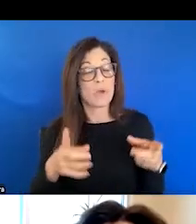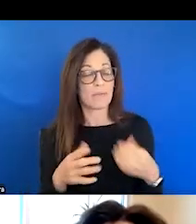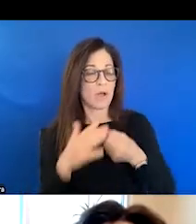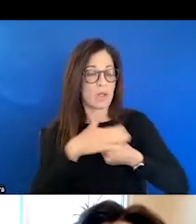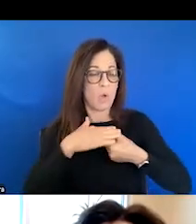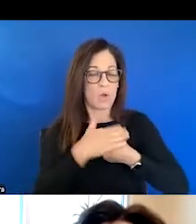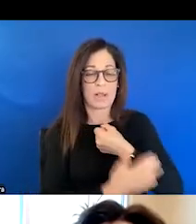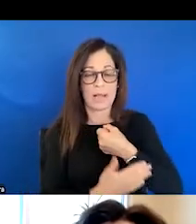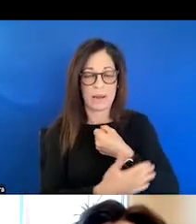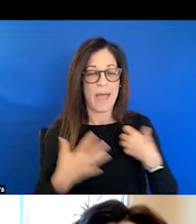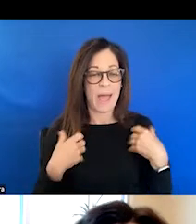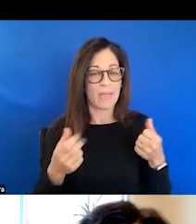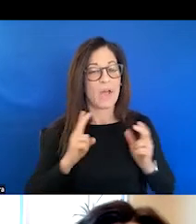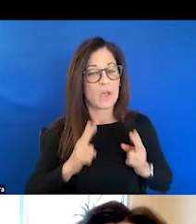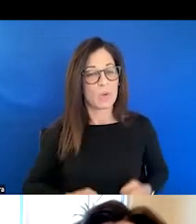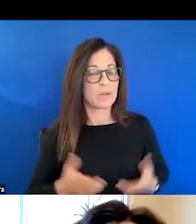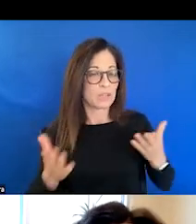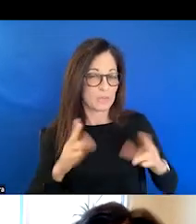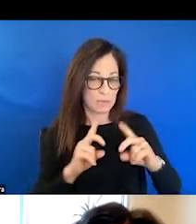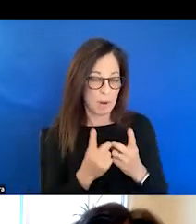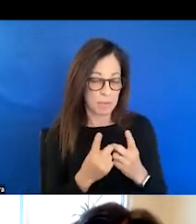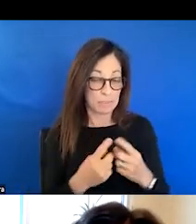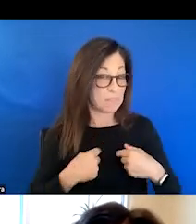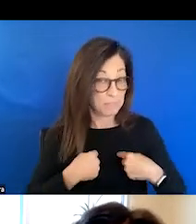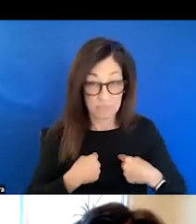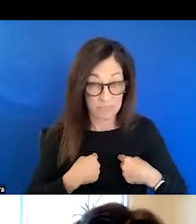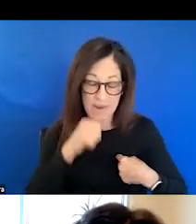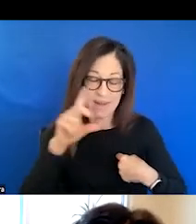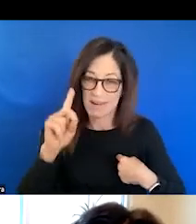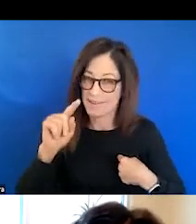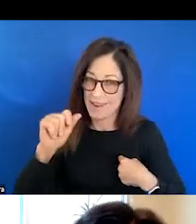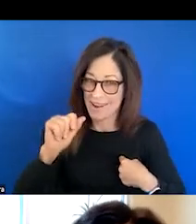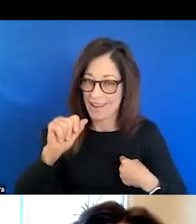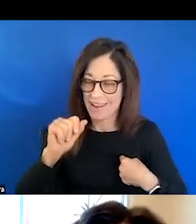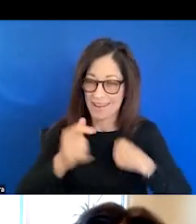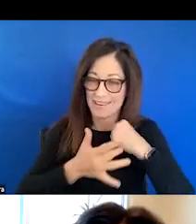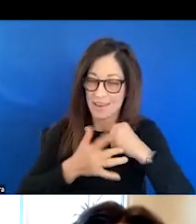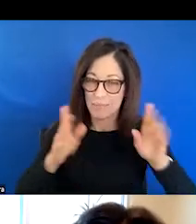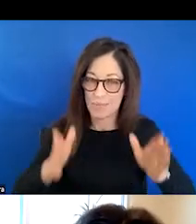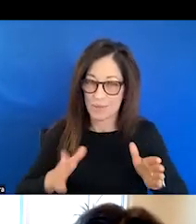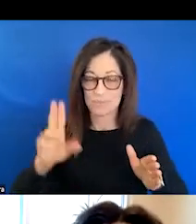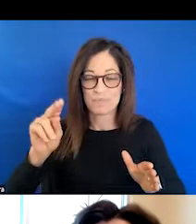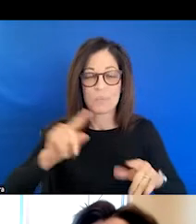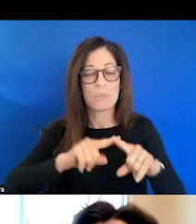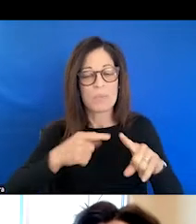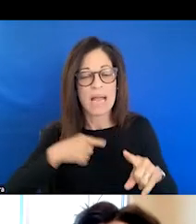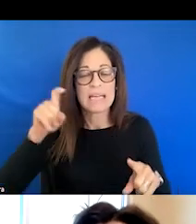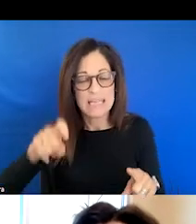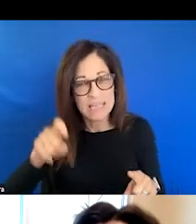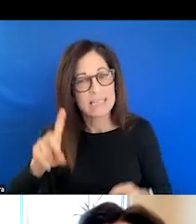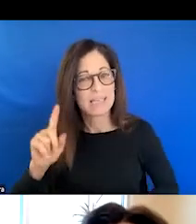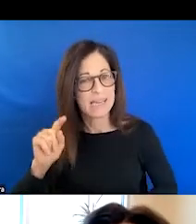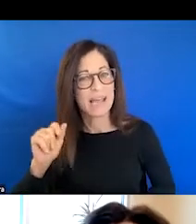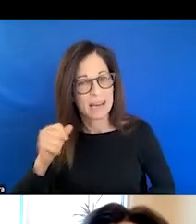health and human services department. I am not a data tech person, but I need data to